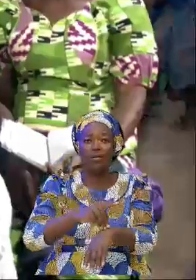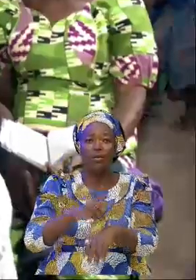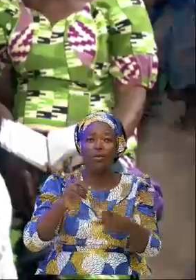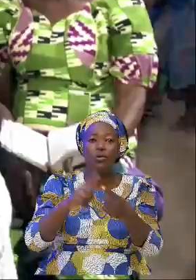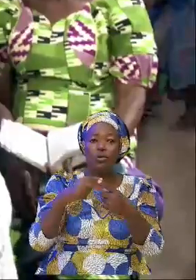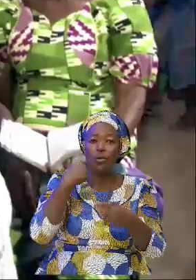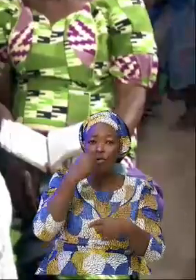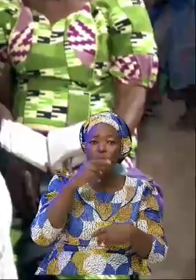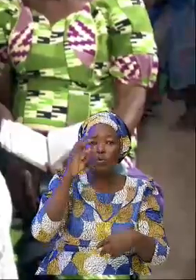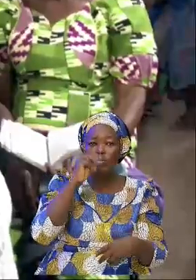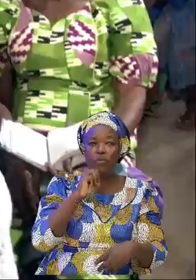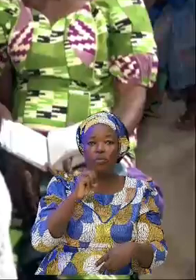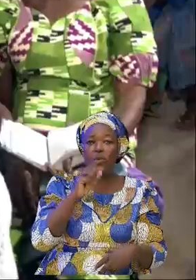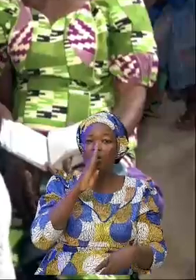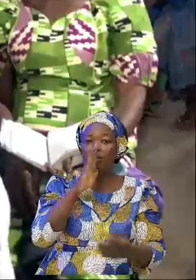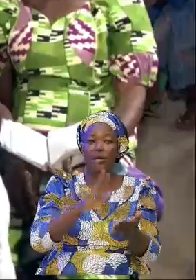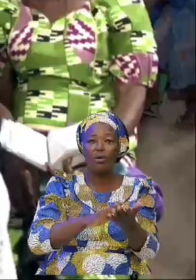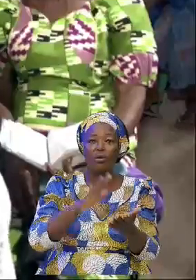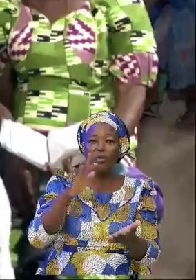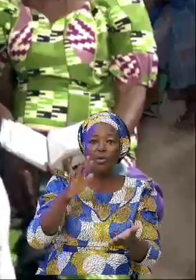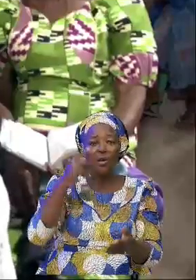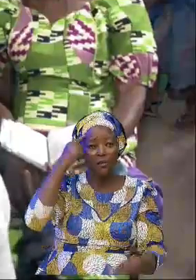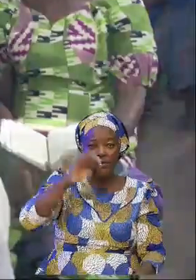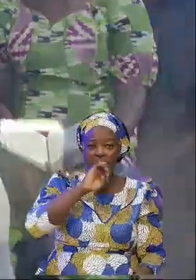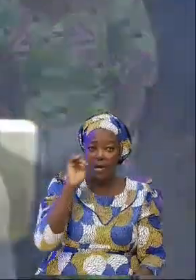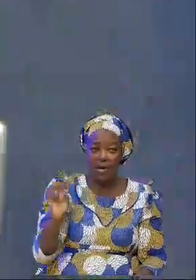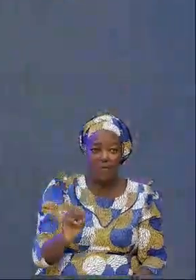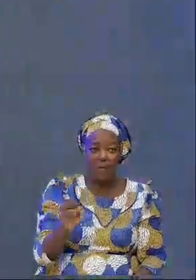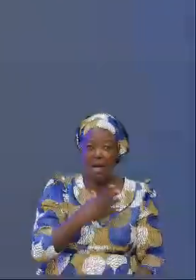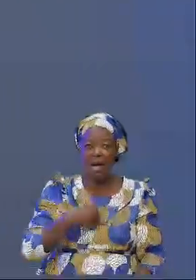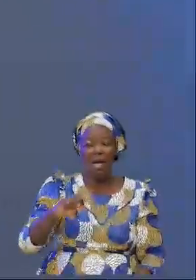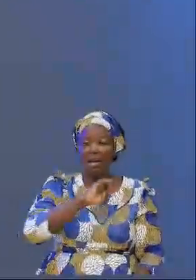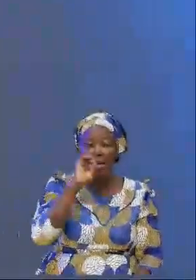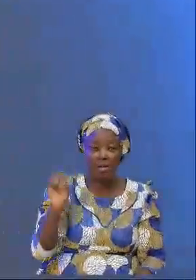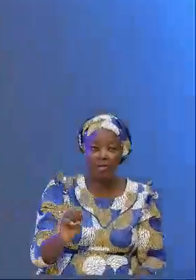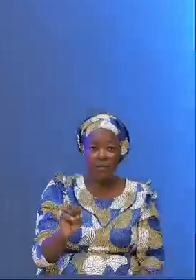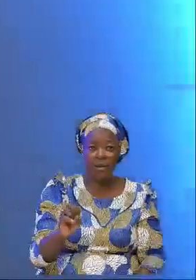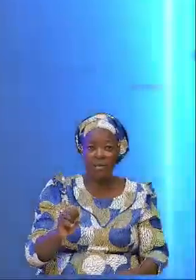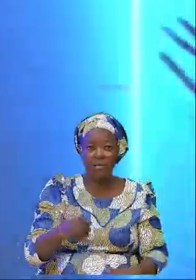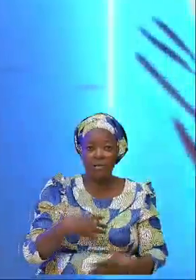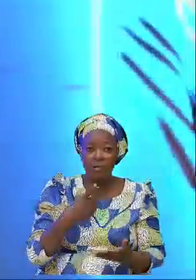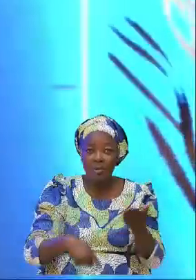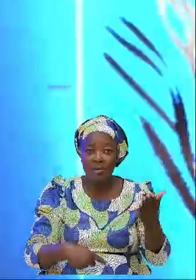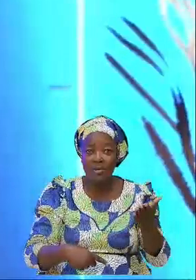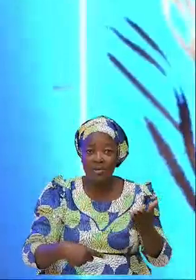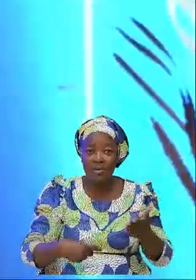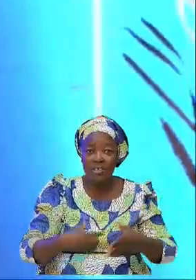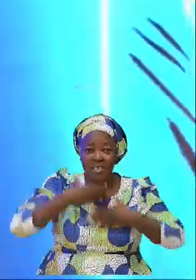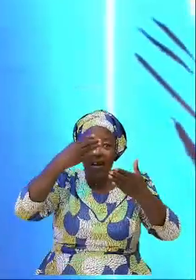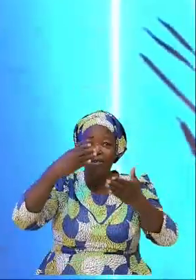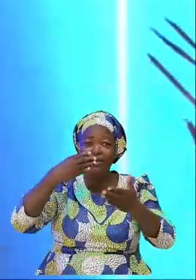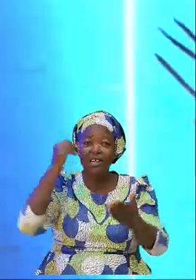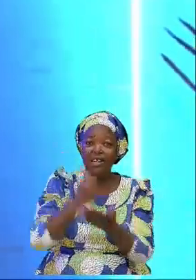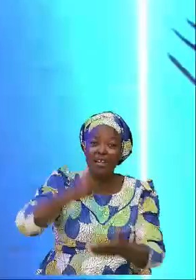unto his heavenly kingdom, to whom be glory forever